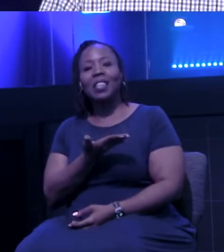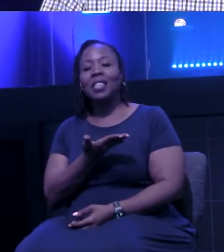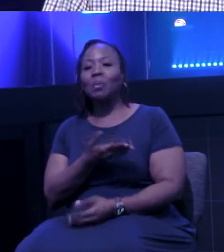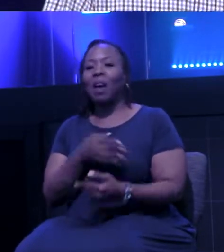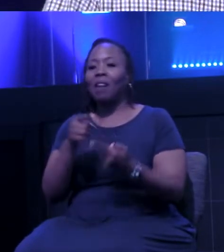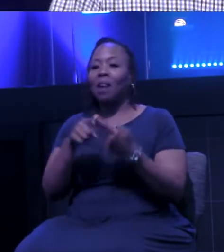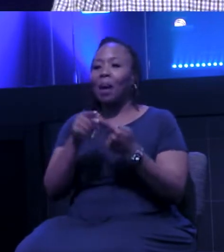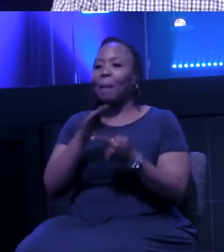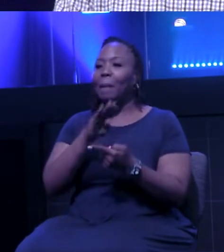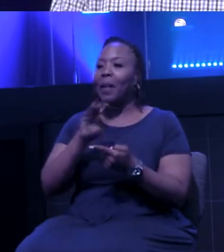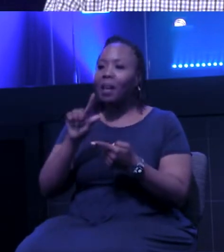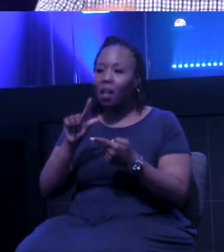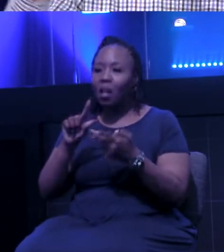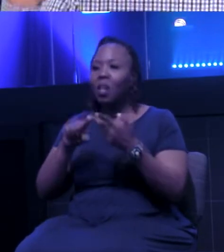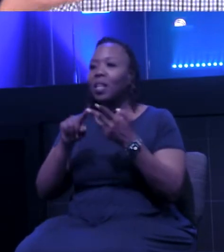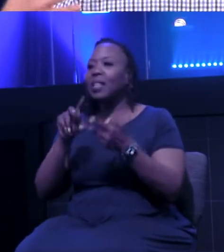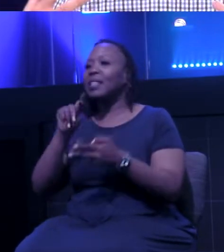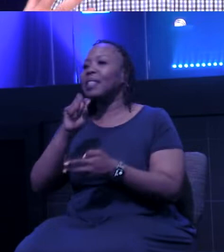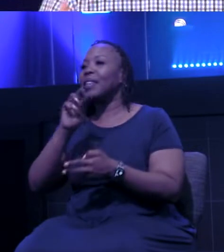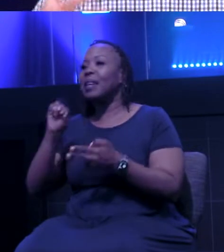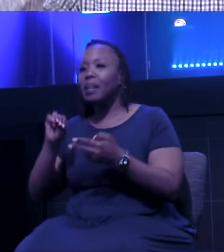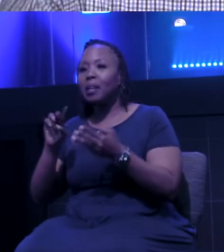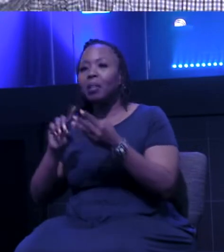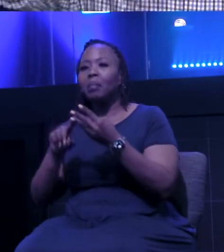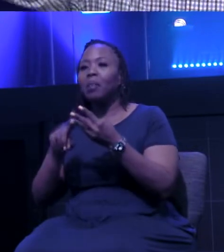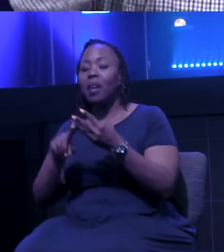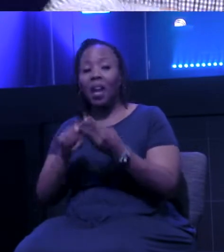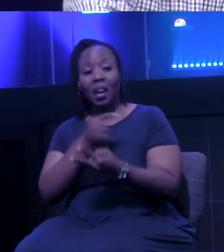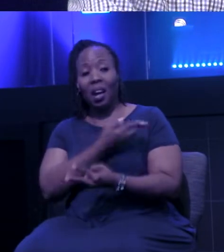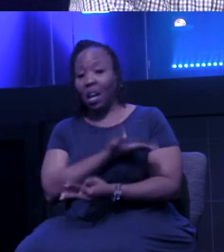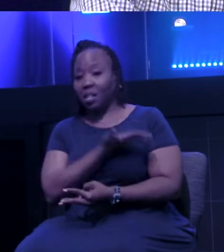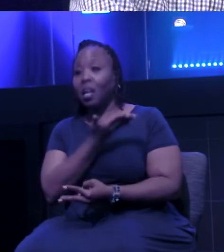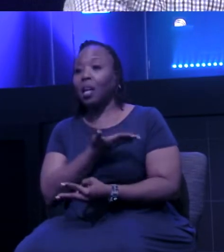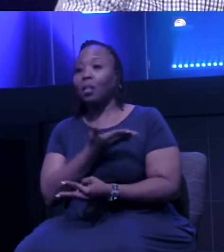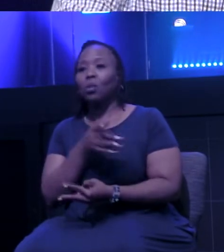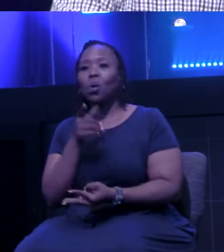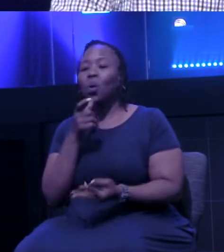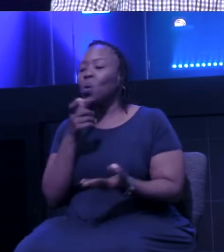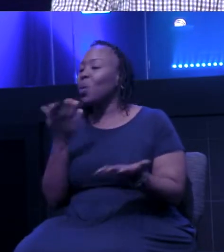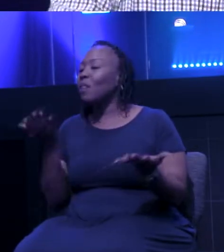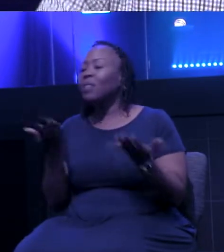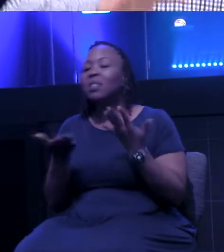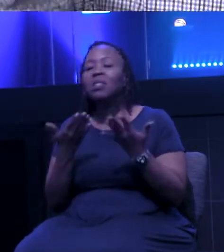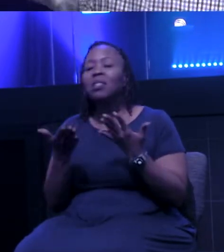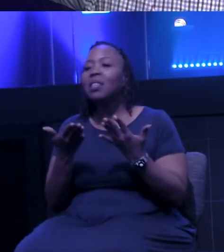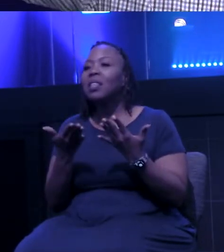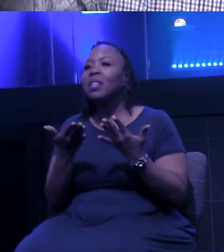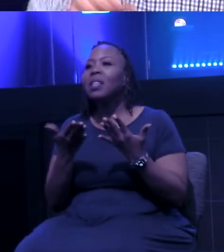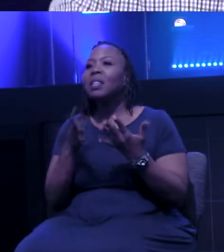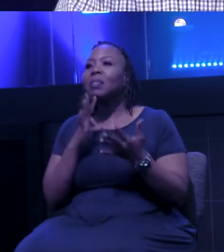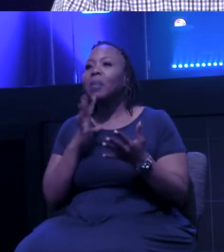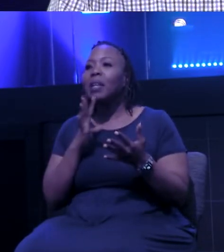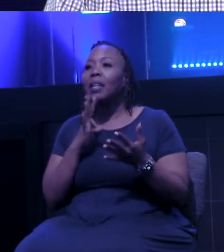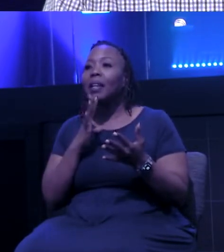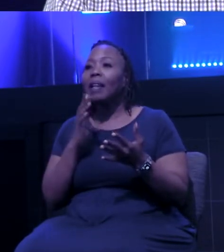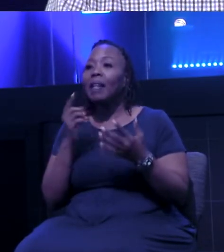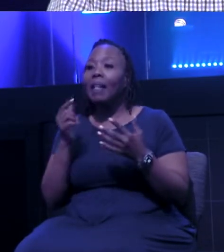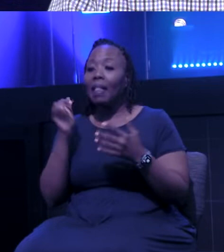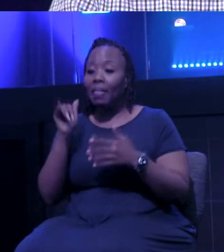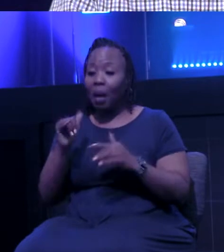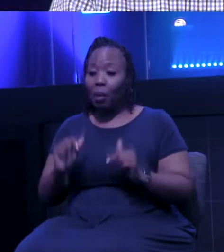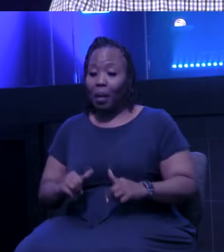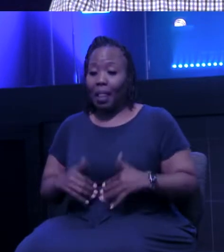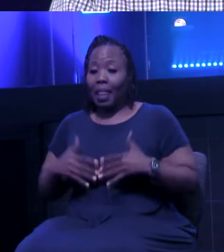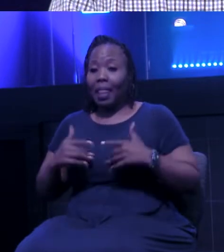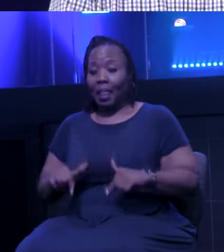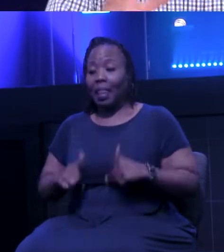Mikey and Alex and Gonzalo, whoever's speaking here, that that will be live streamed to the